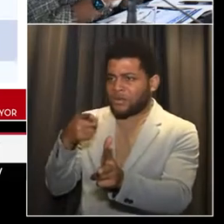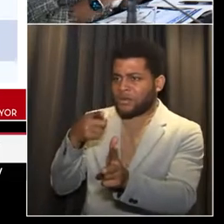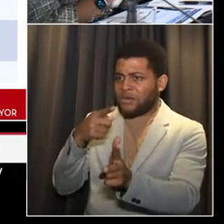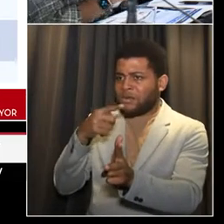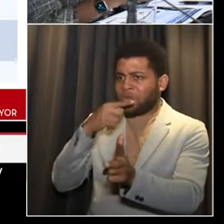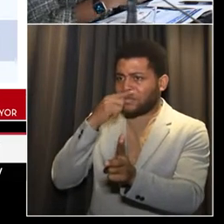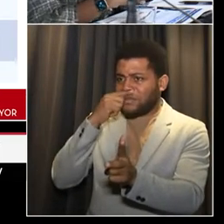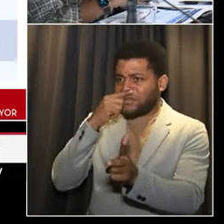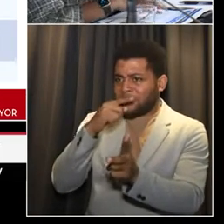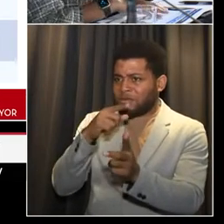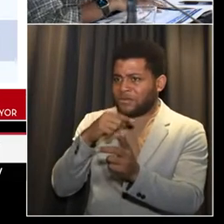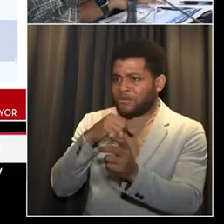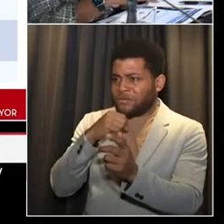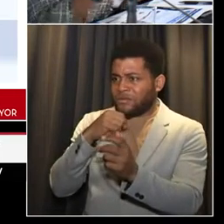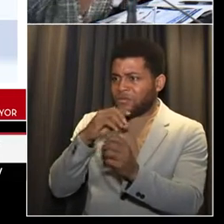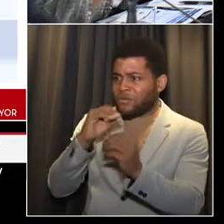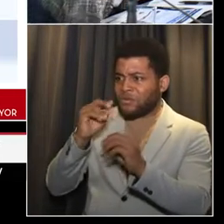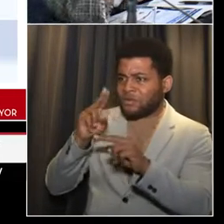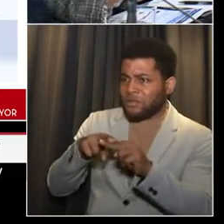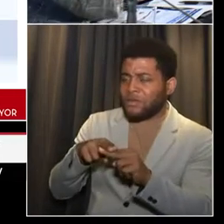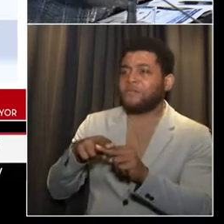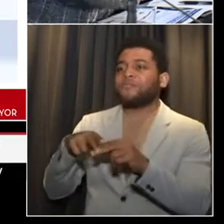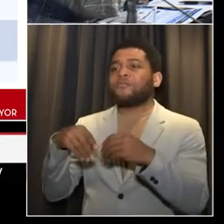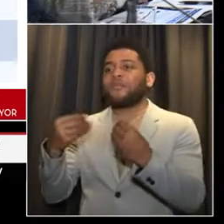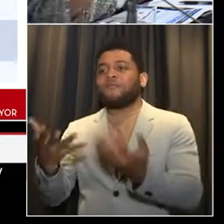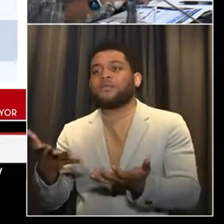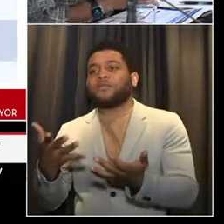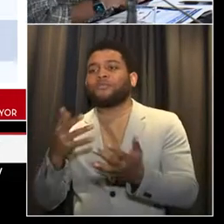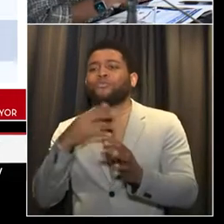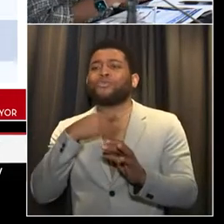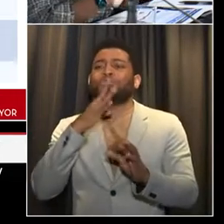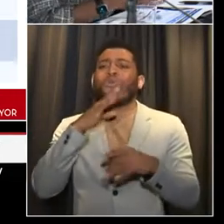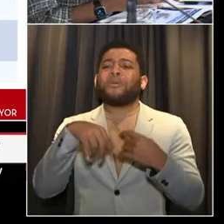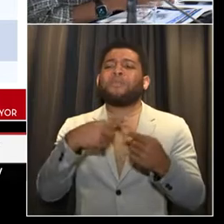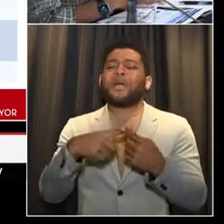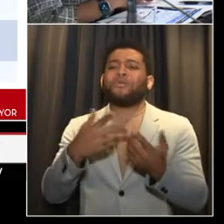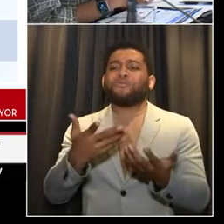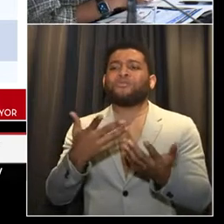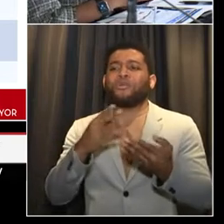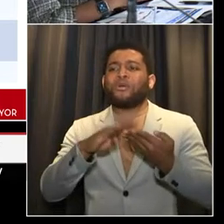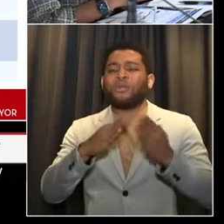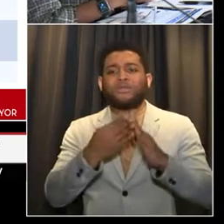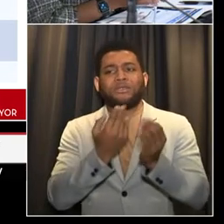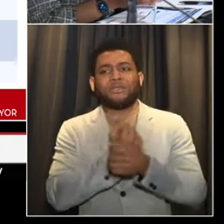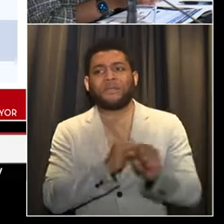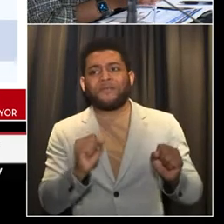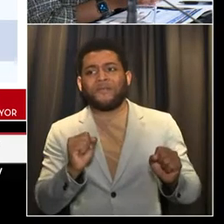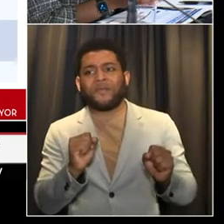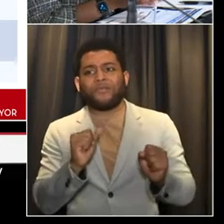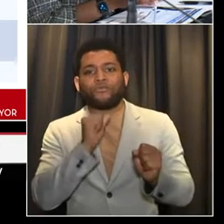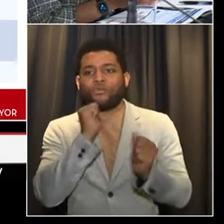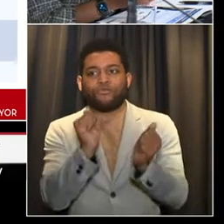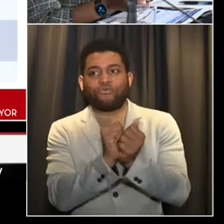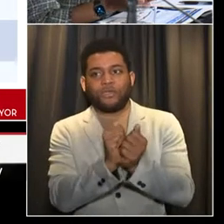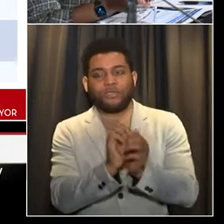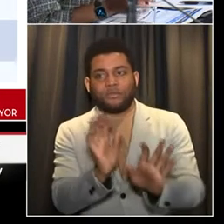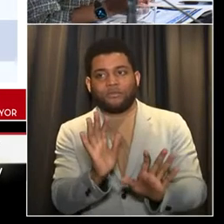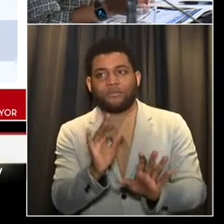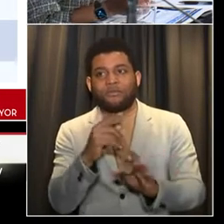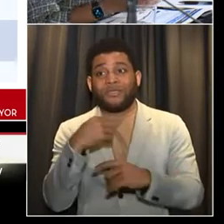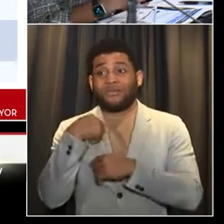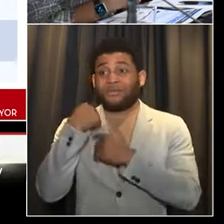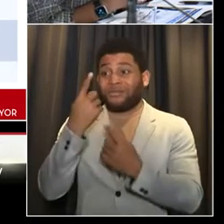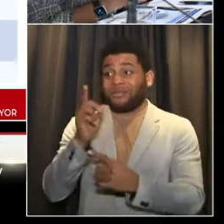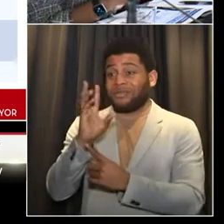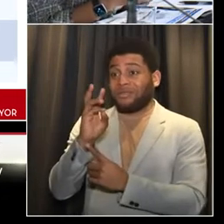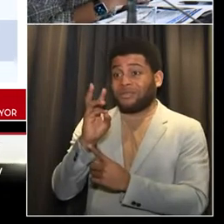it really is about community safety, not simply about arrests. There's only been 6, but it's important, as we've seen increases in our traffic